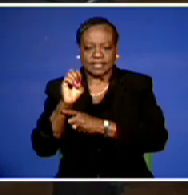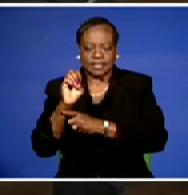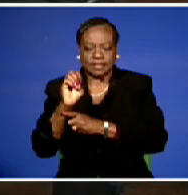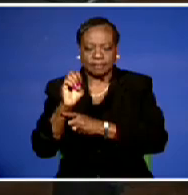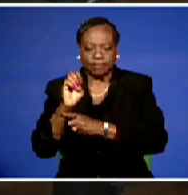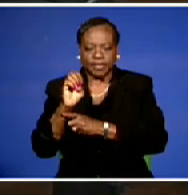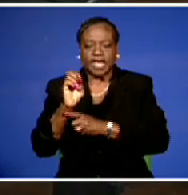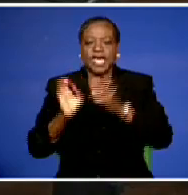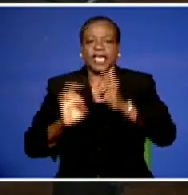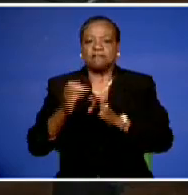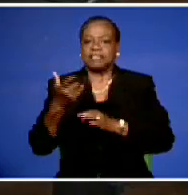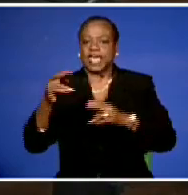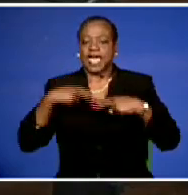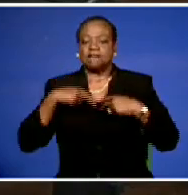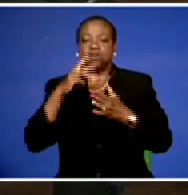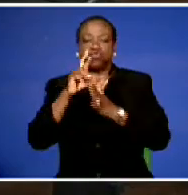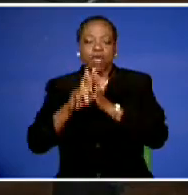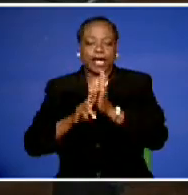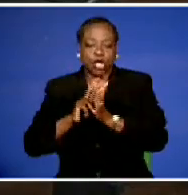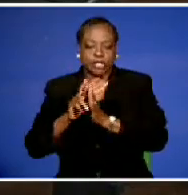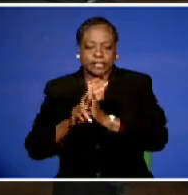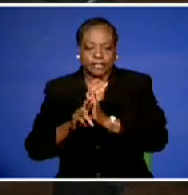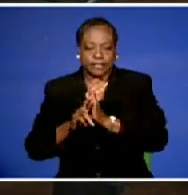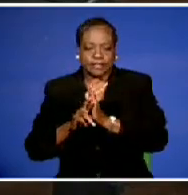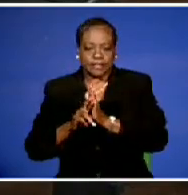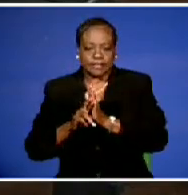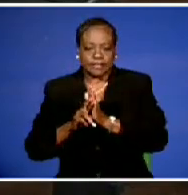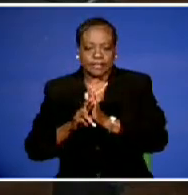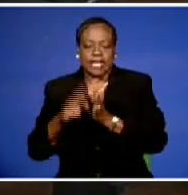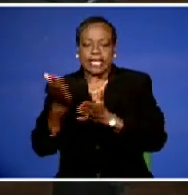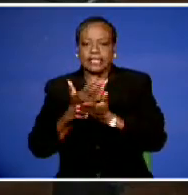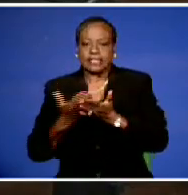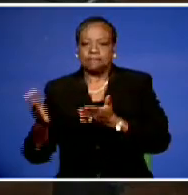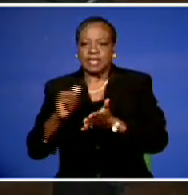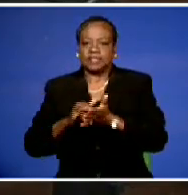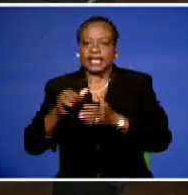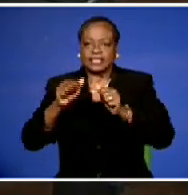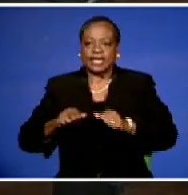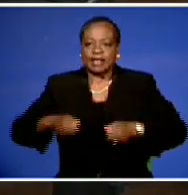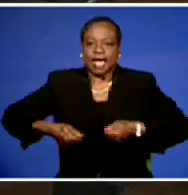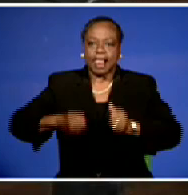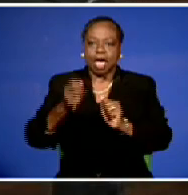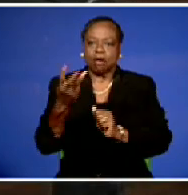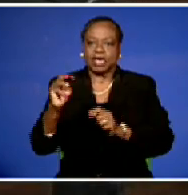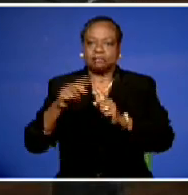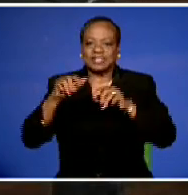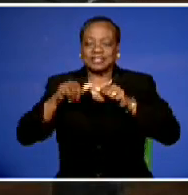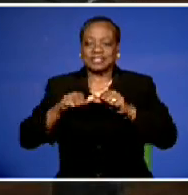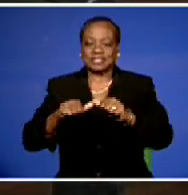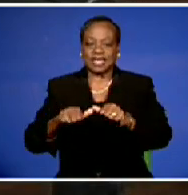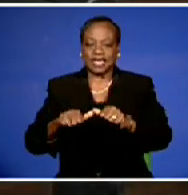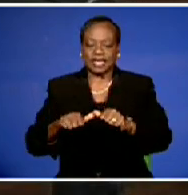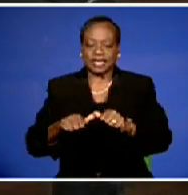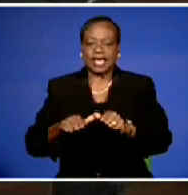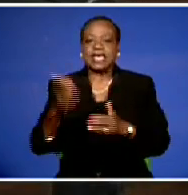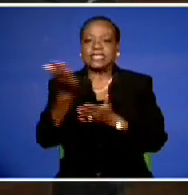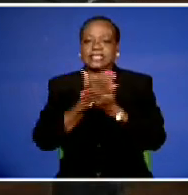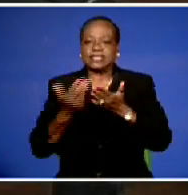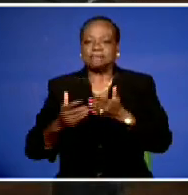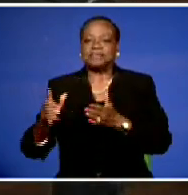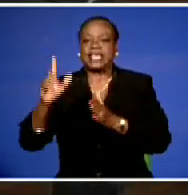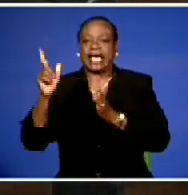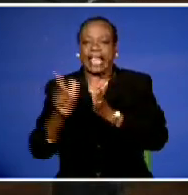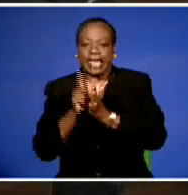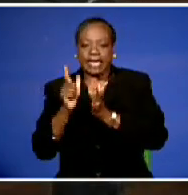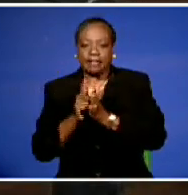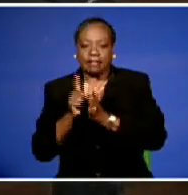an accord, if they can have something that can allow them to stay on the land, and there's something legally, okay,